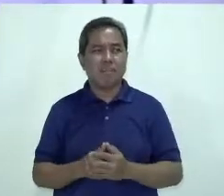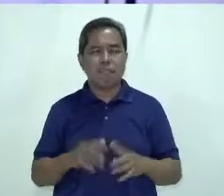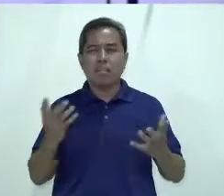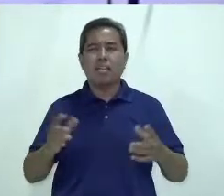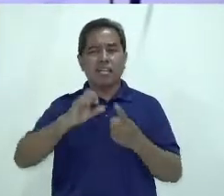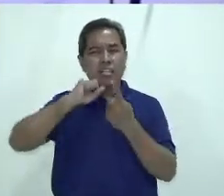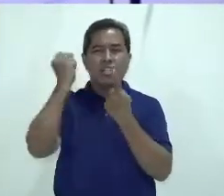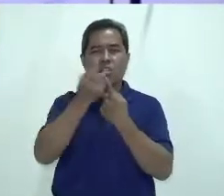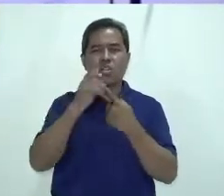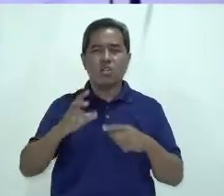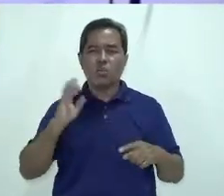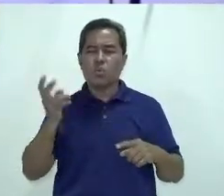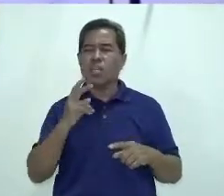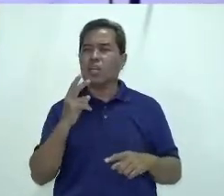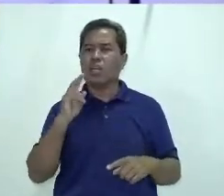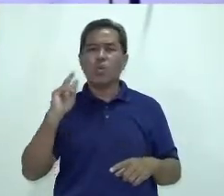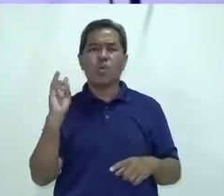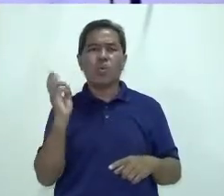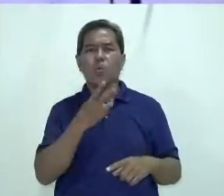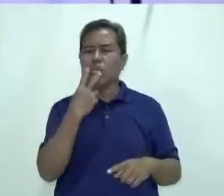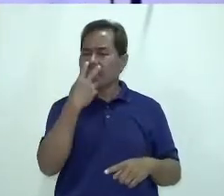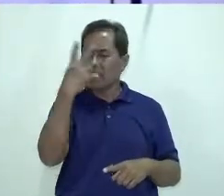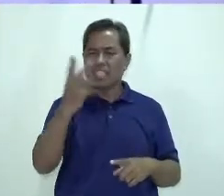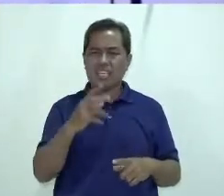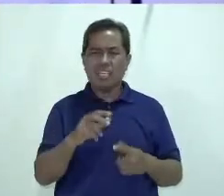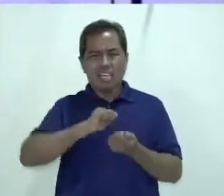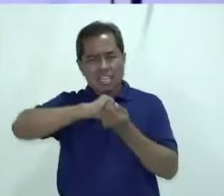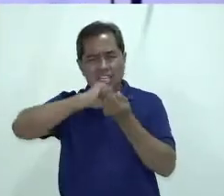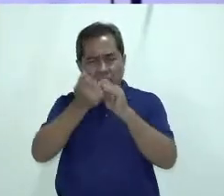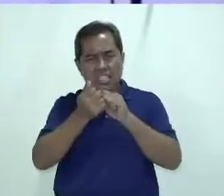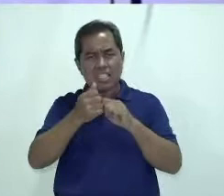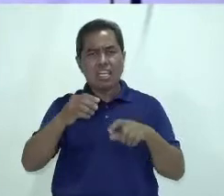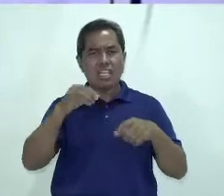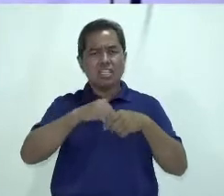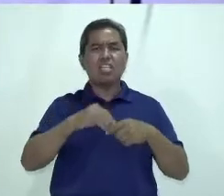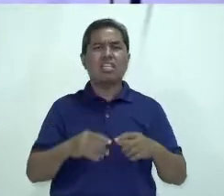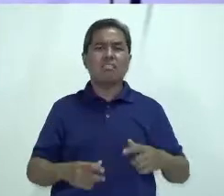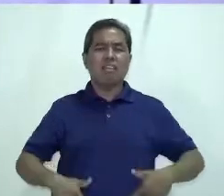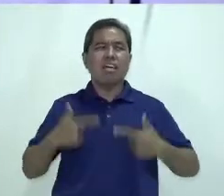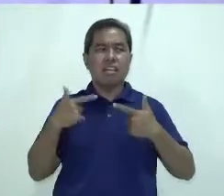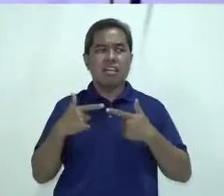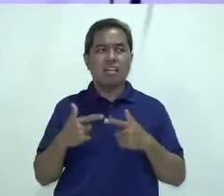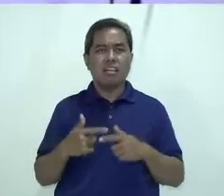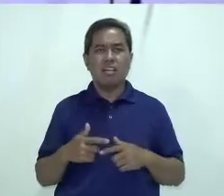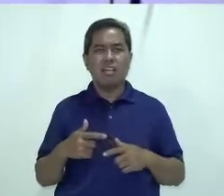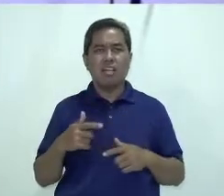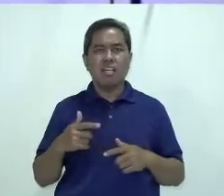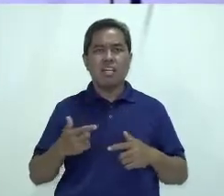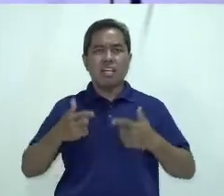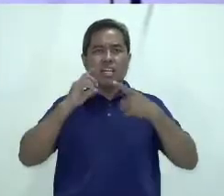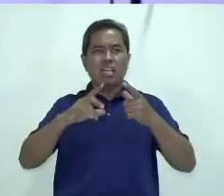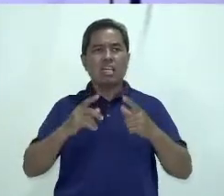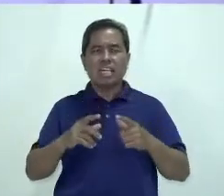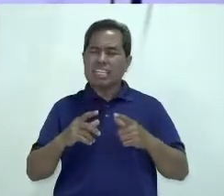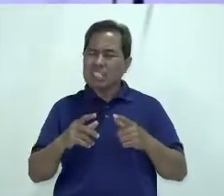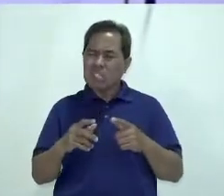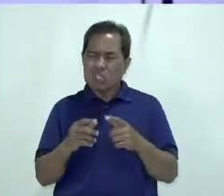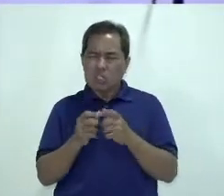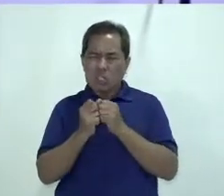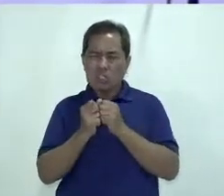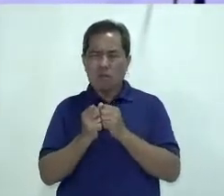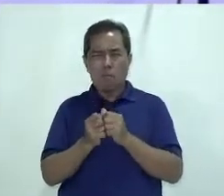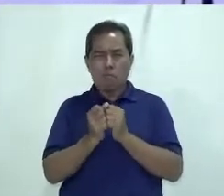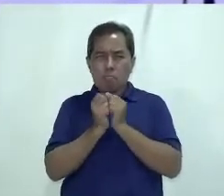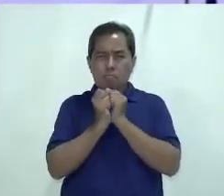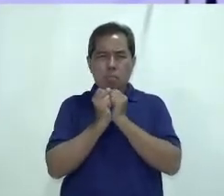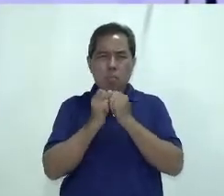circumstances, we see a shift taking place in their life that has multiplied blessings. Have you done